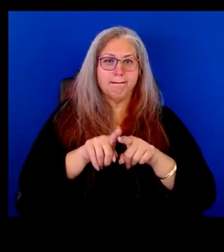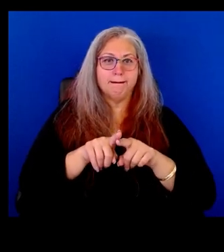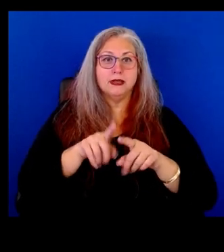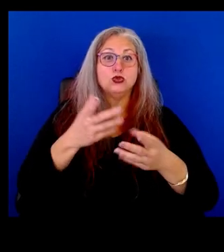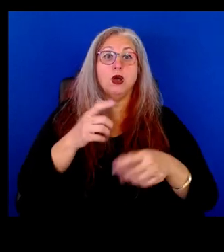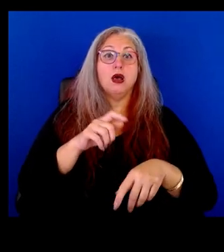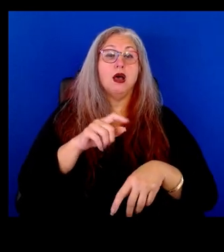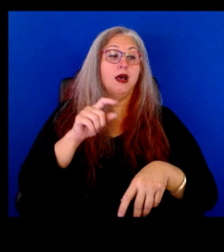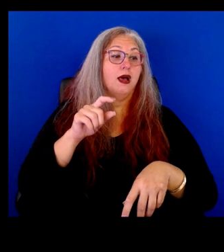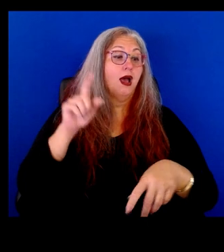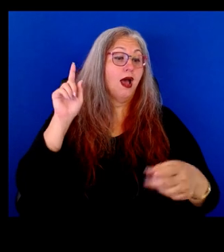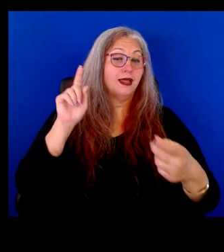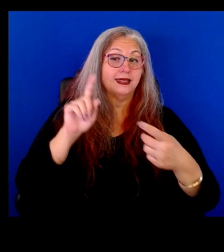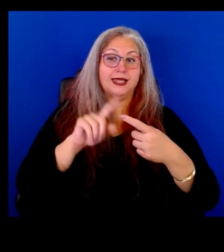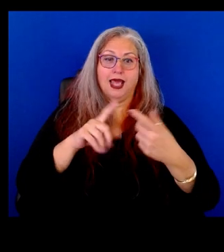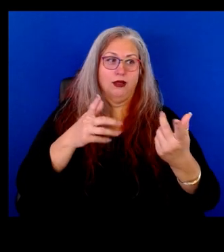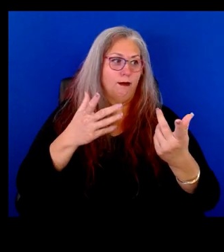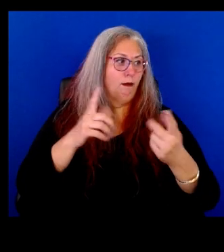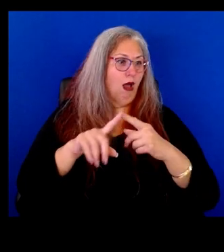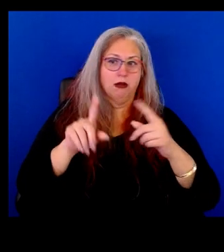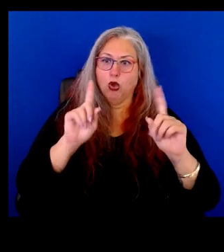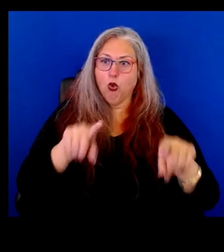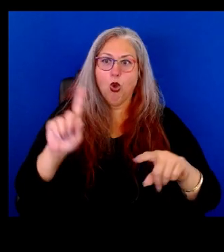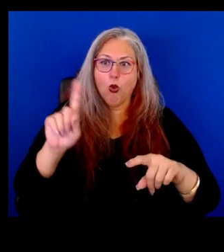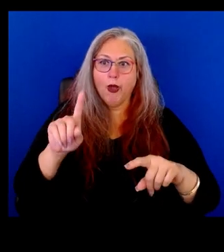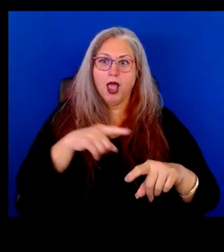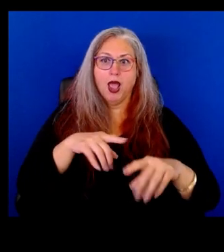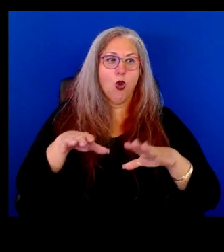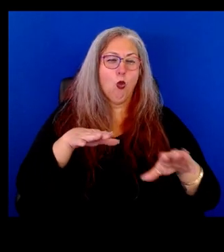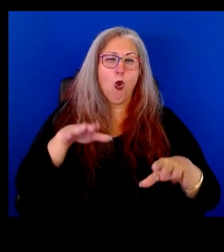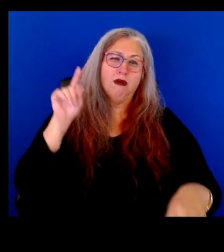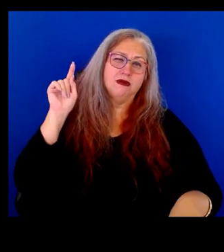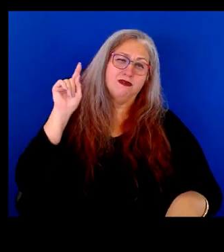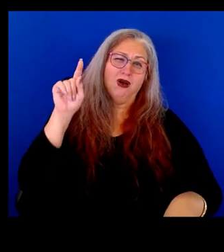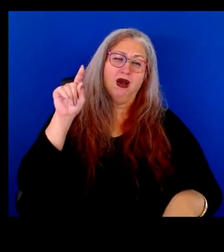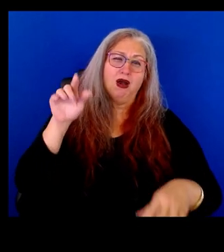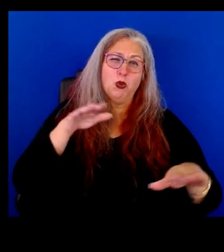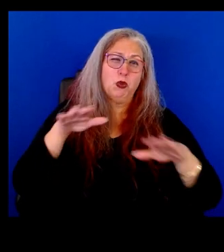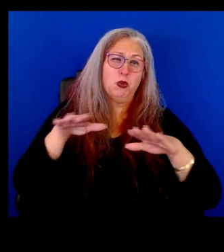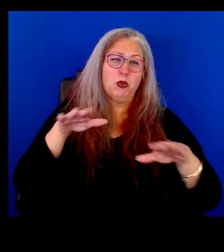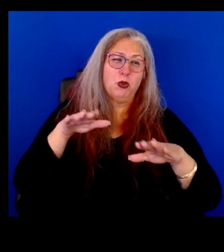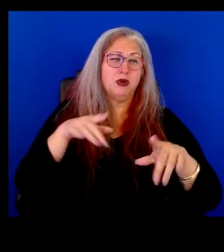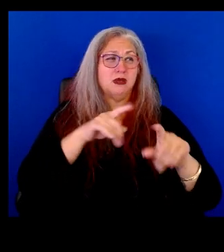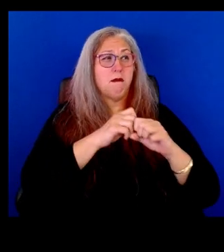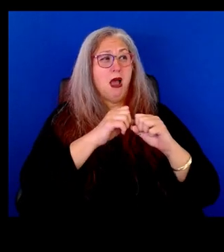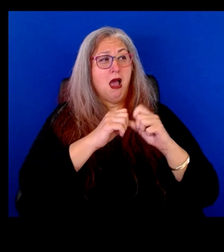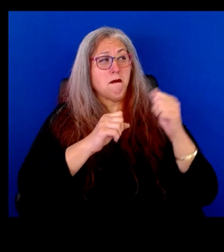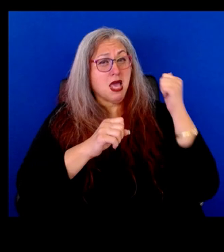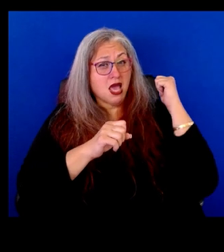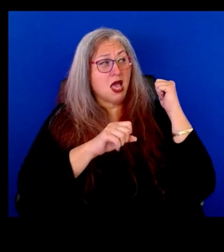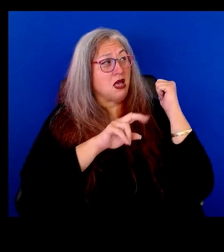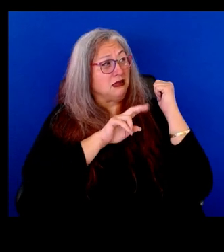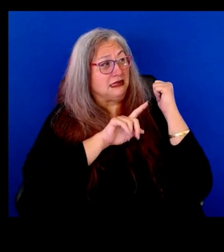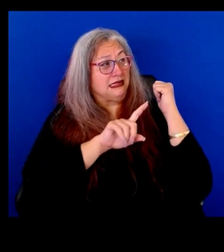And until where would they go? Okay, they are walking all these long distances away from the shelling,